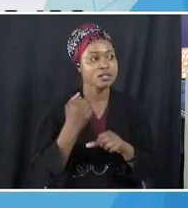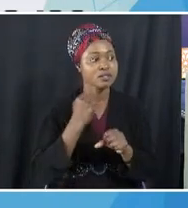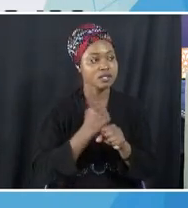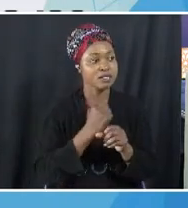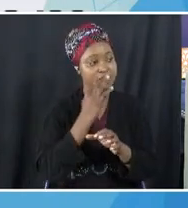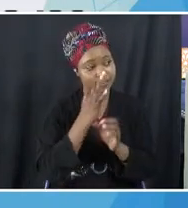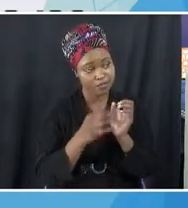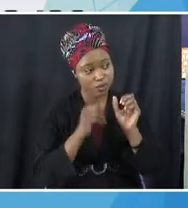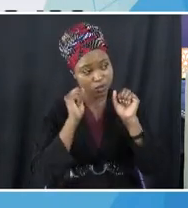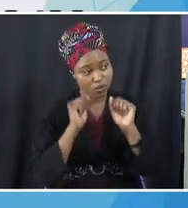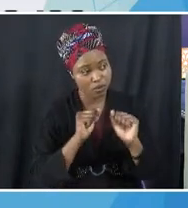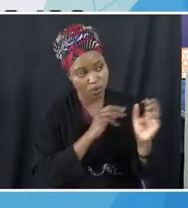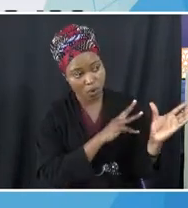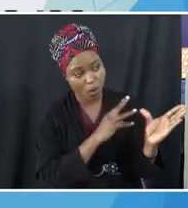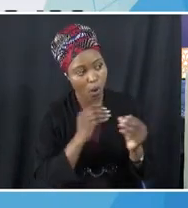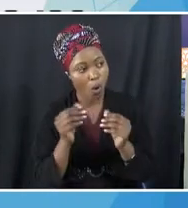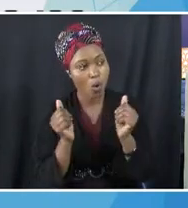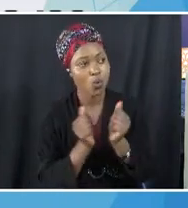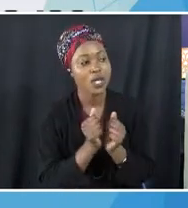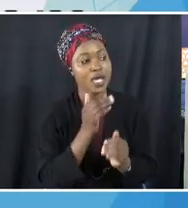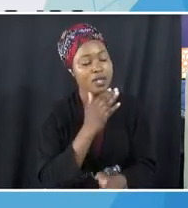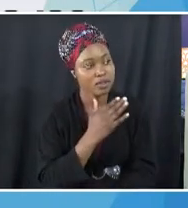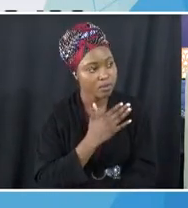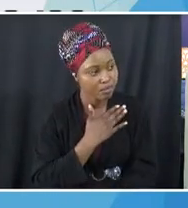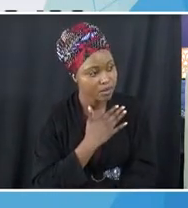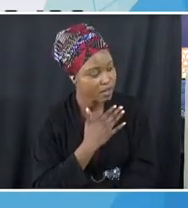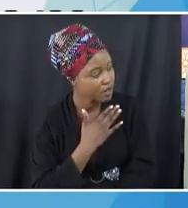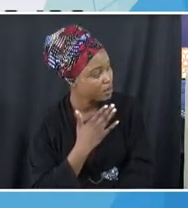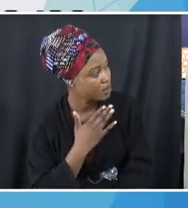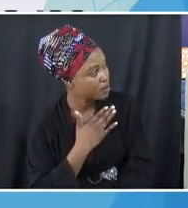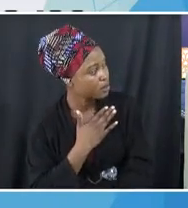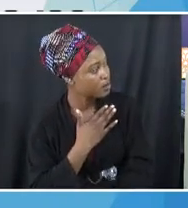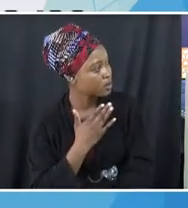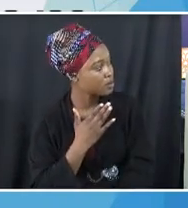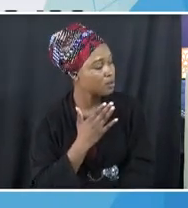you could go with me